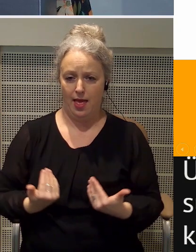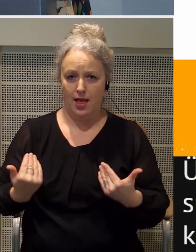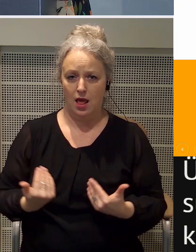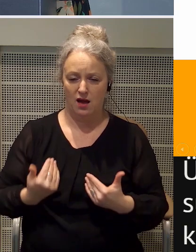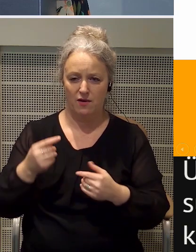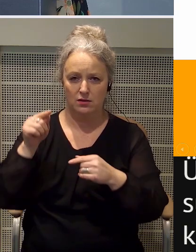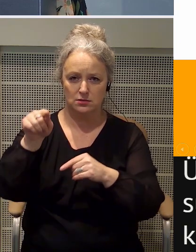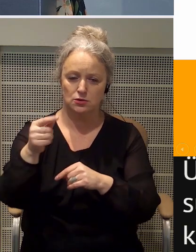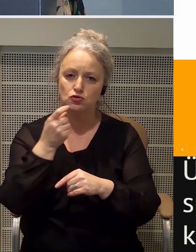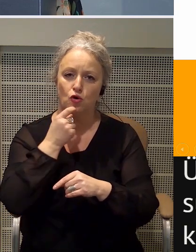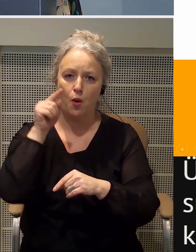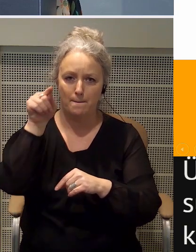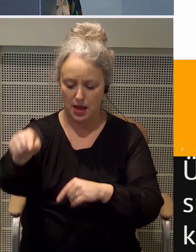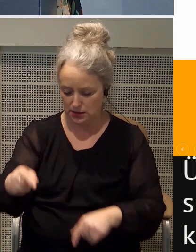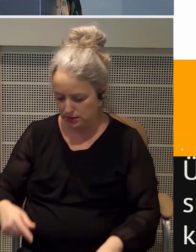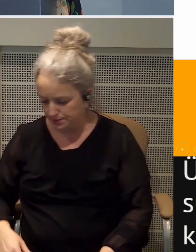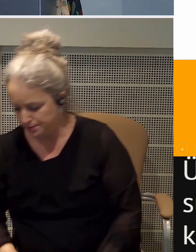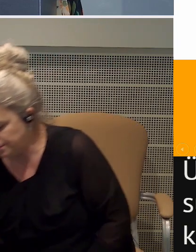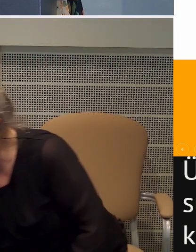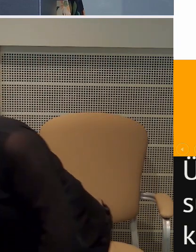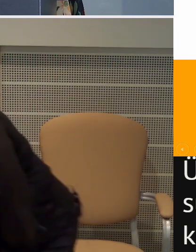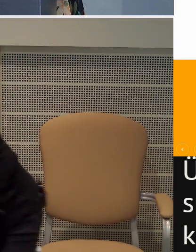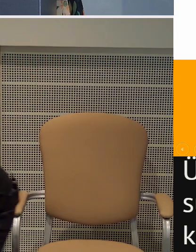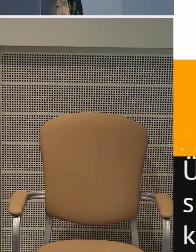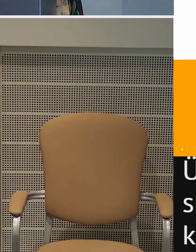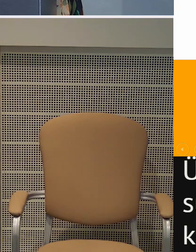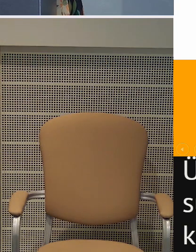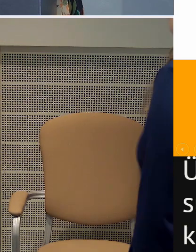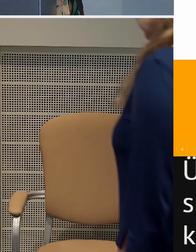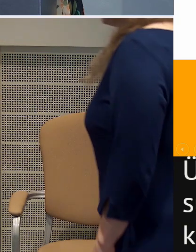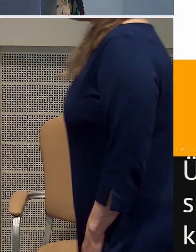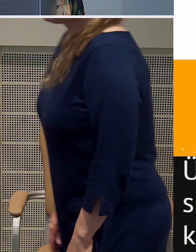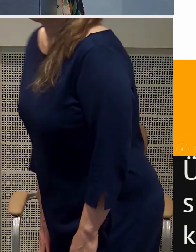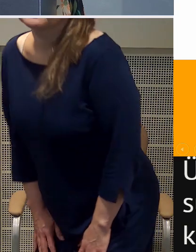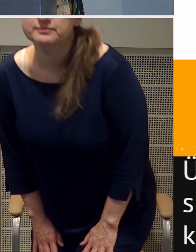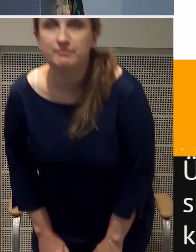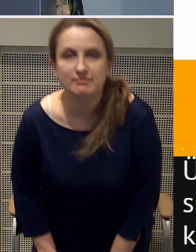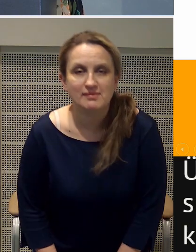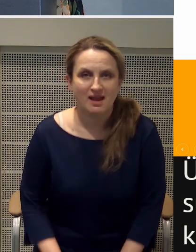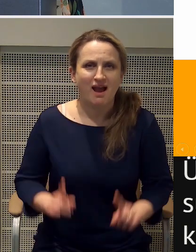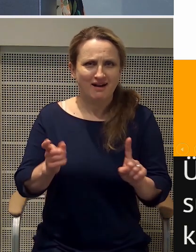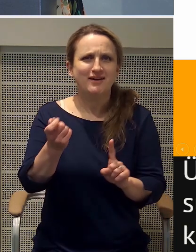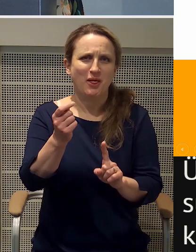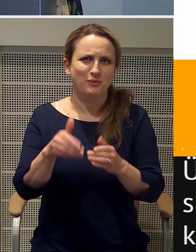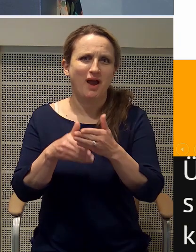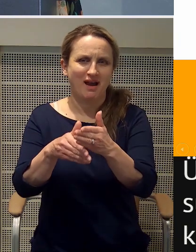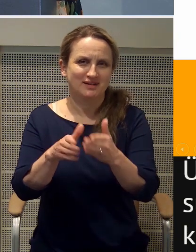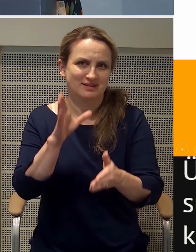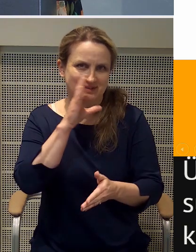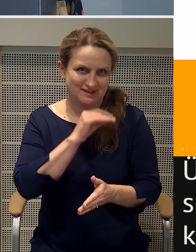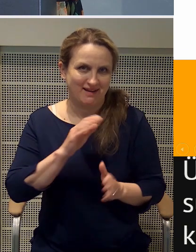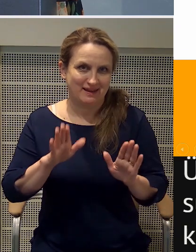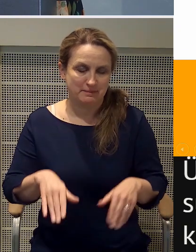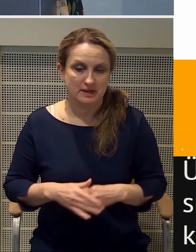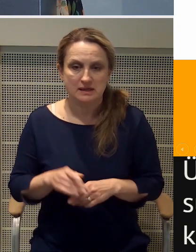next month and future. So they moved to Finland and they live